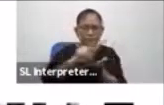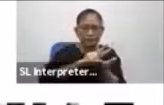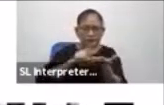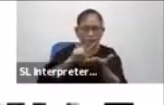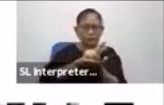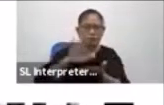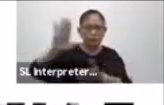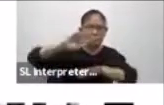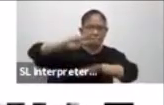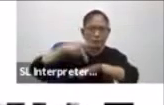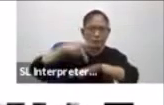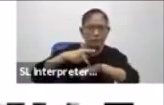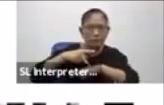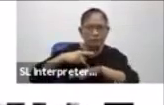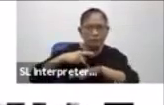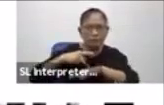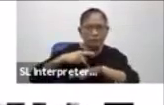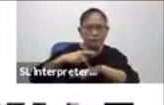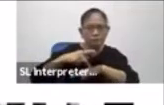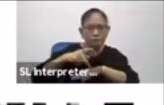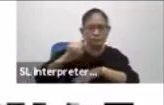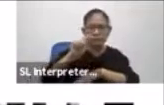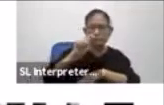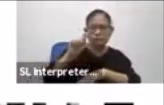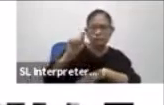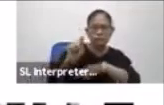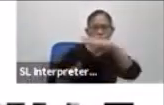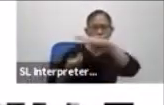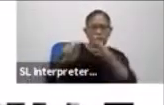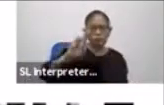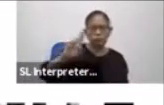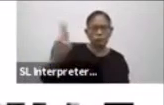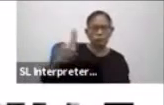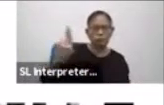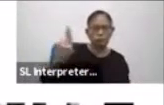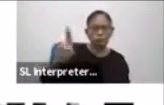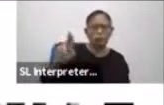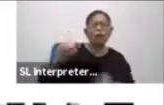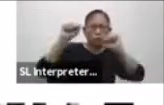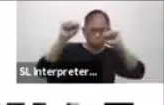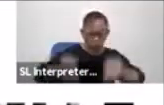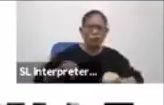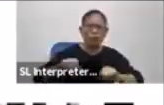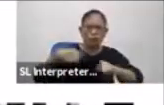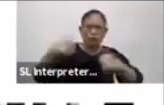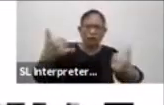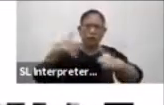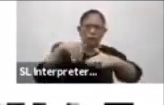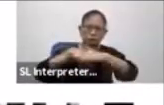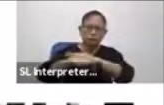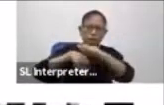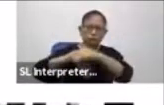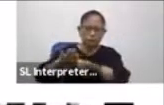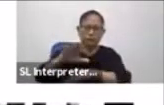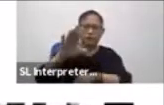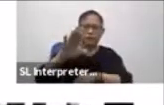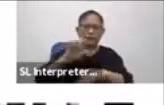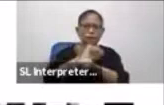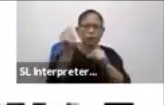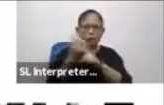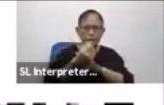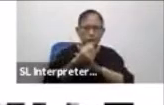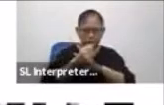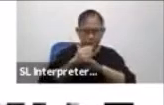Philippines on the top right of the slide here. And this is available on social media widely. Where these are